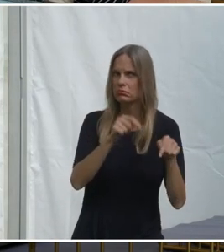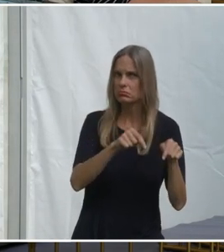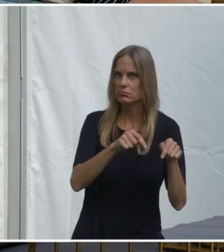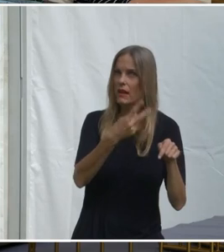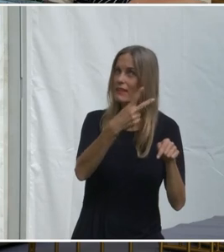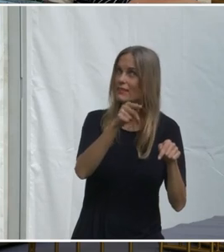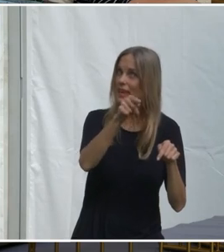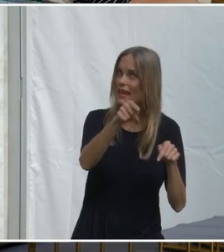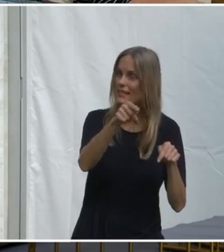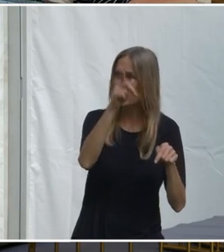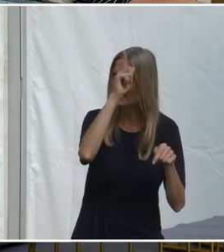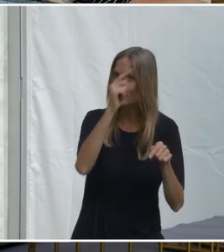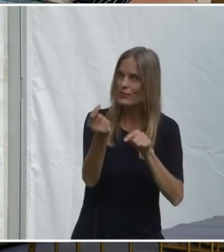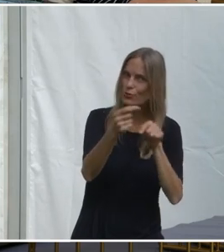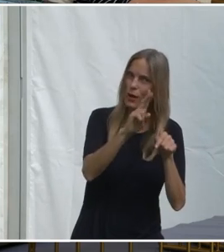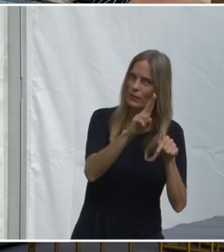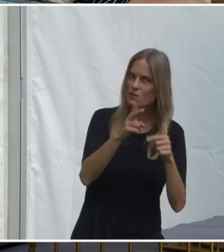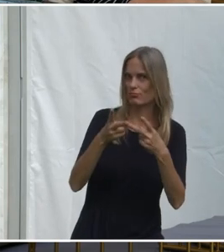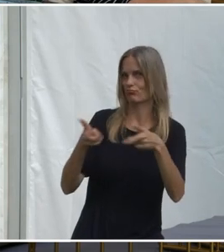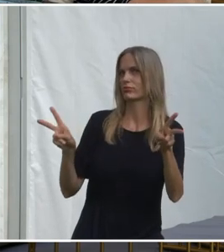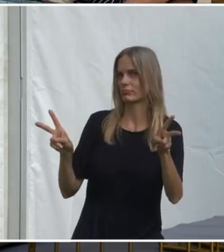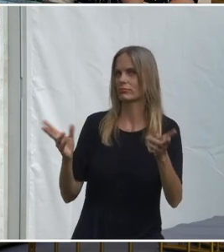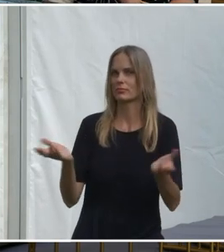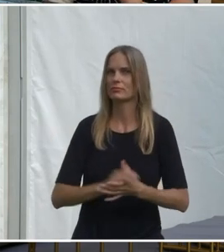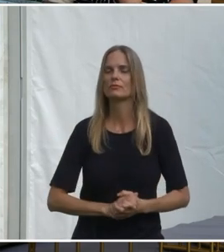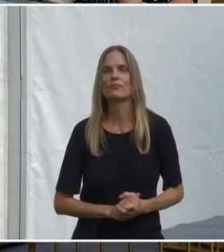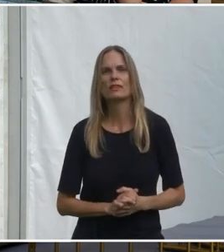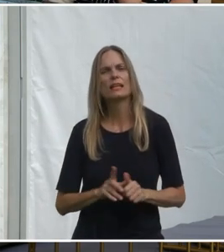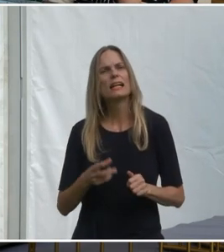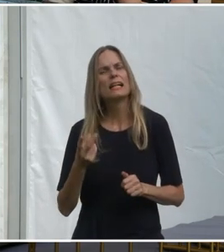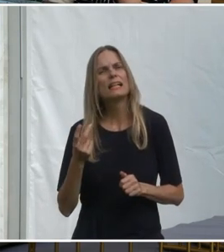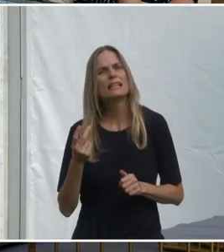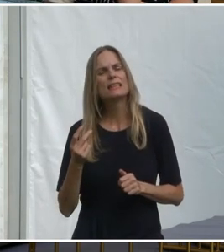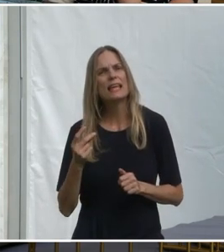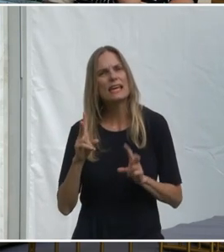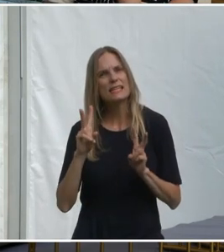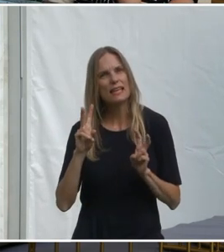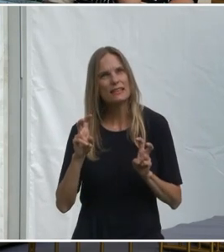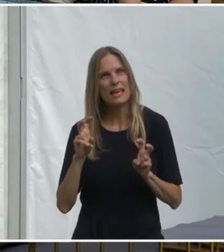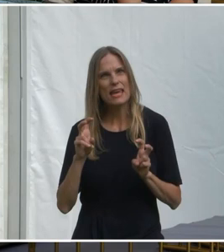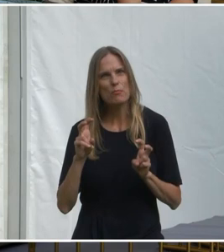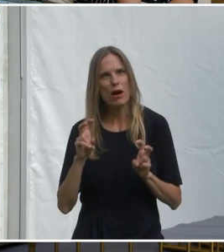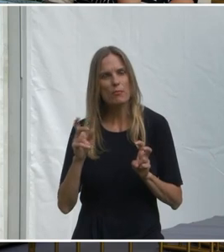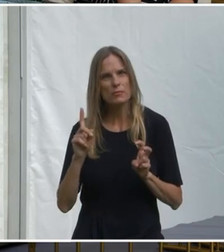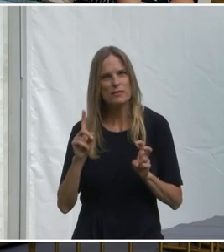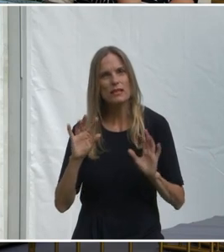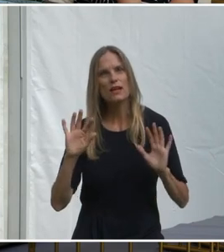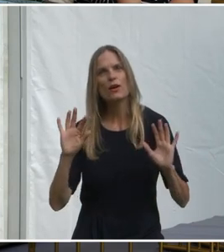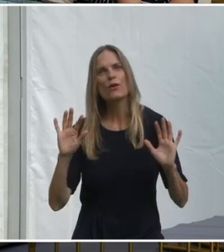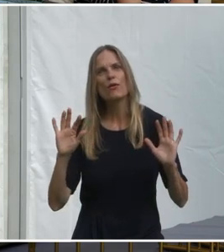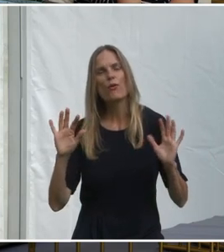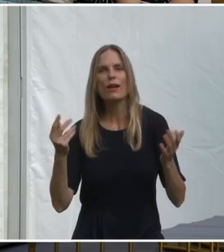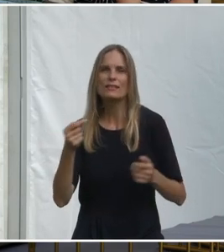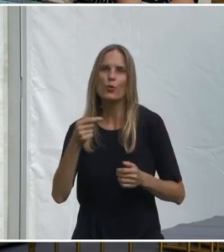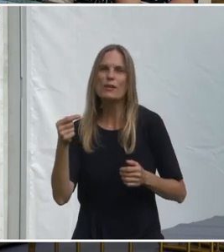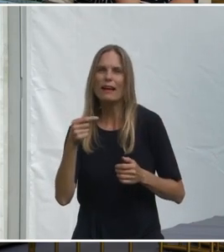And another topic that didn't get really discussed is how technically do we share the resources? We talked about the negative